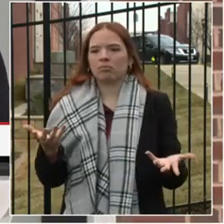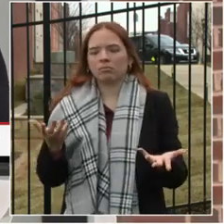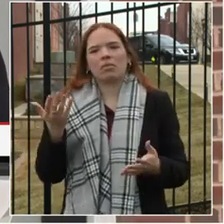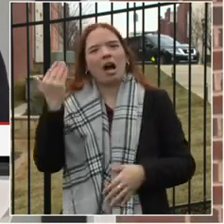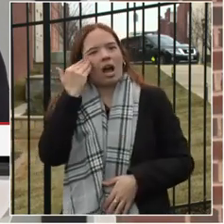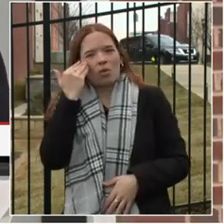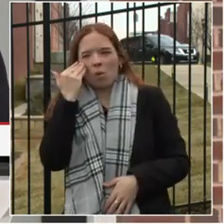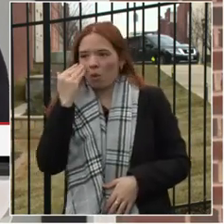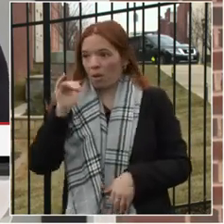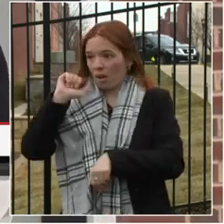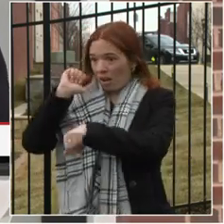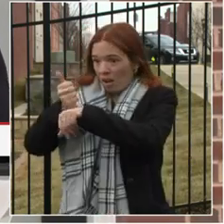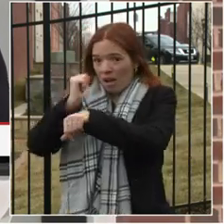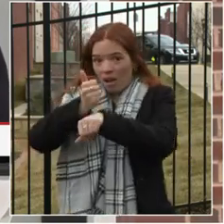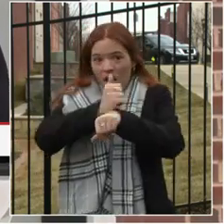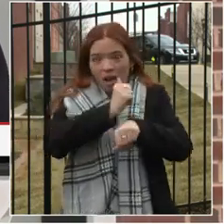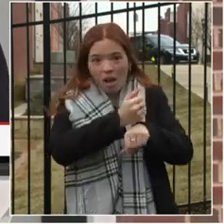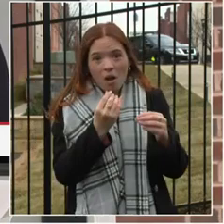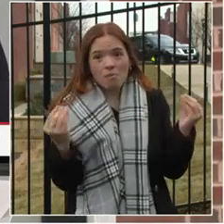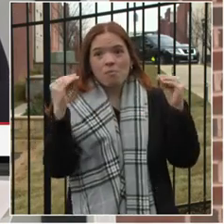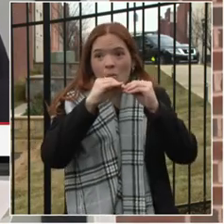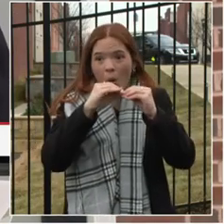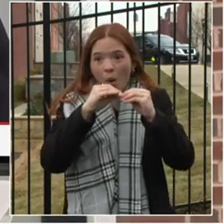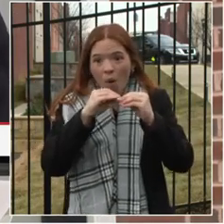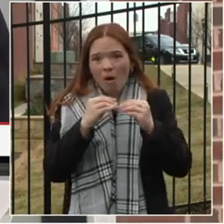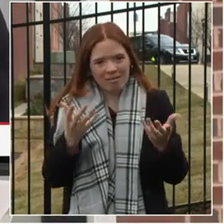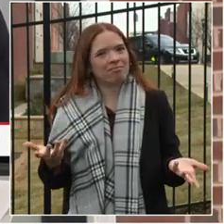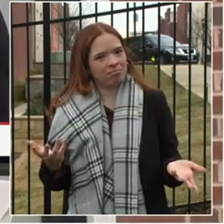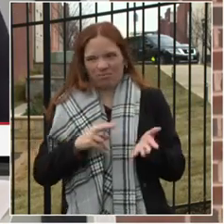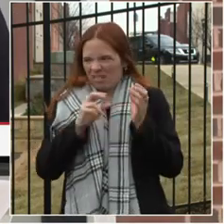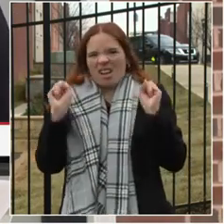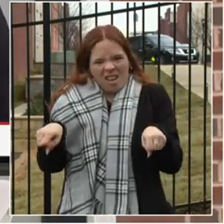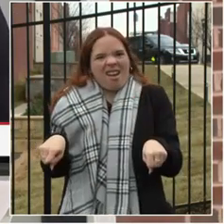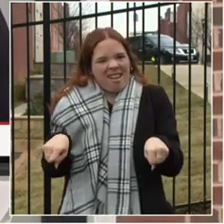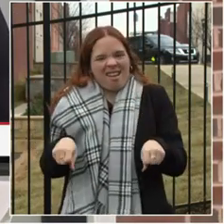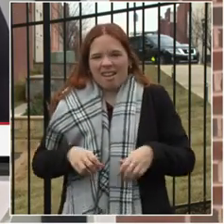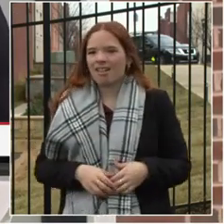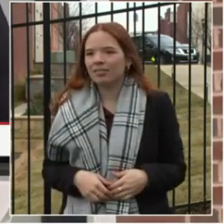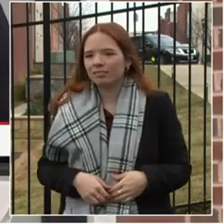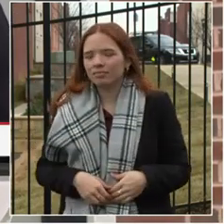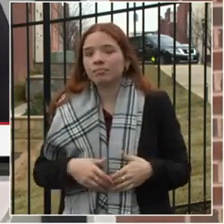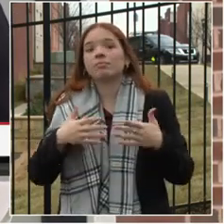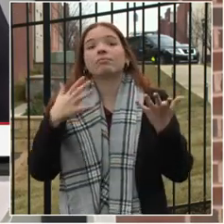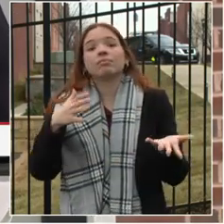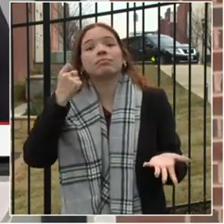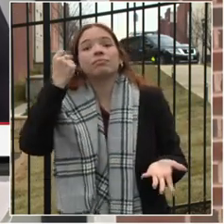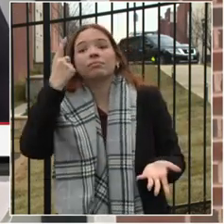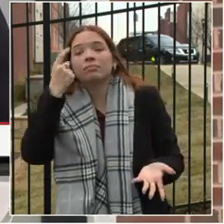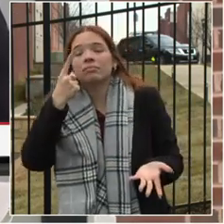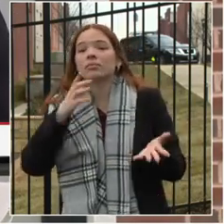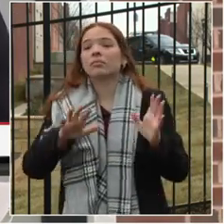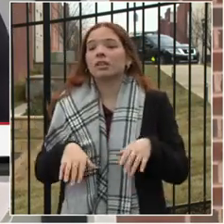examples across the city. So please visit us at